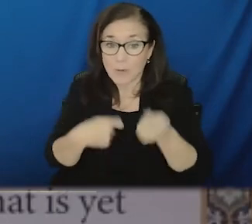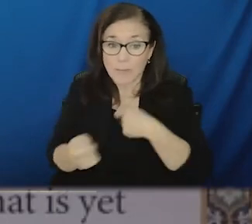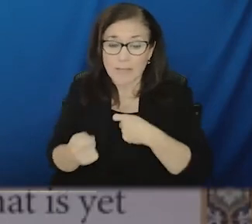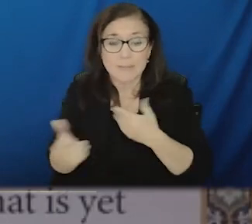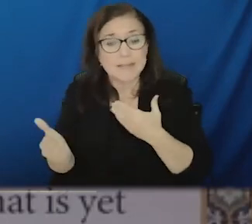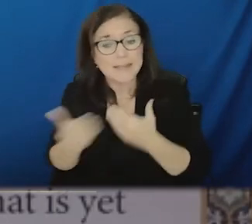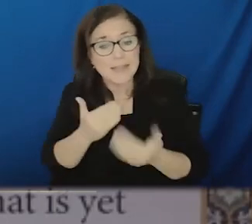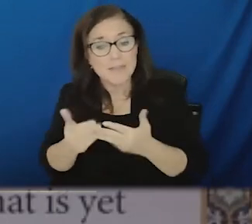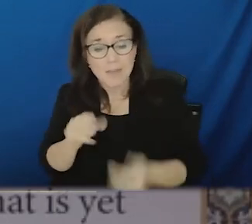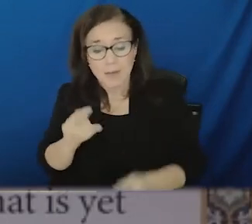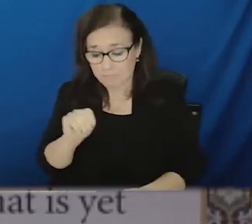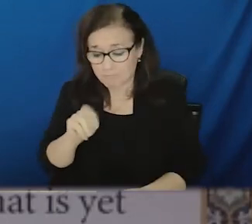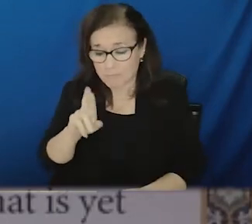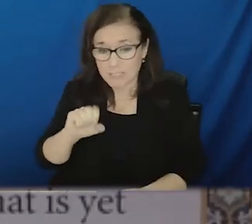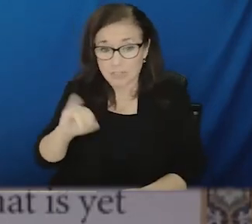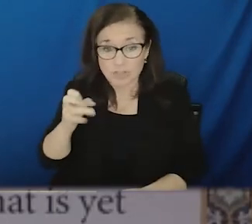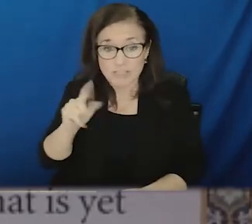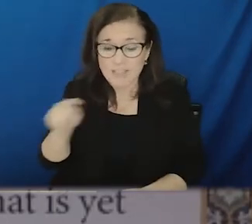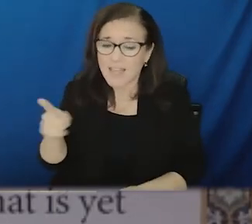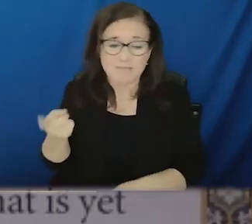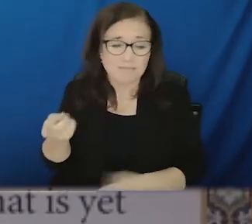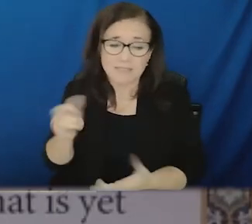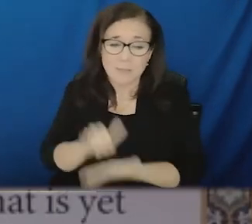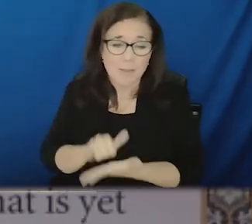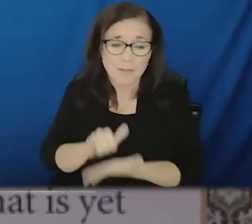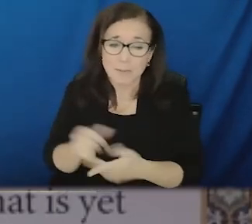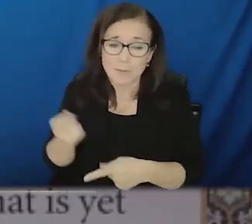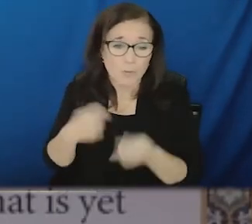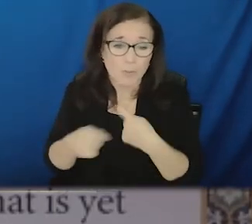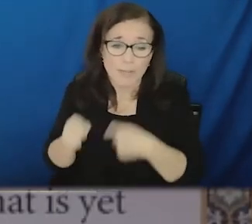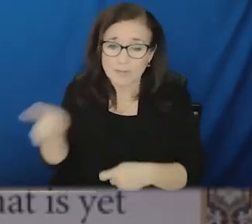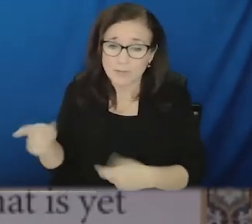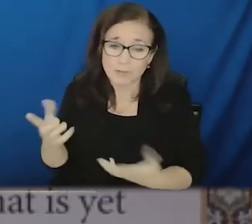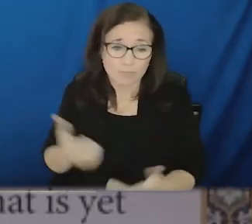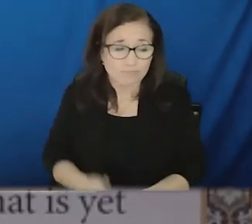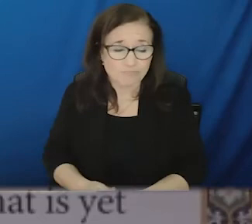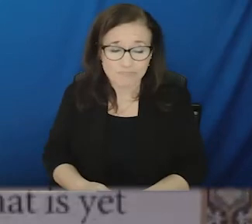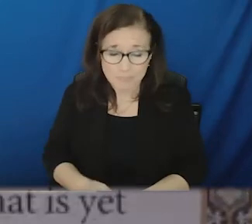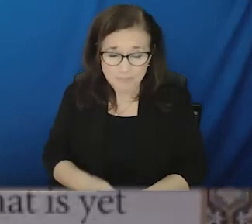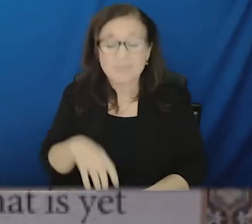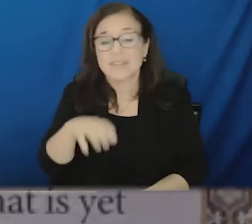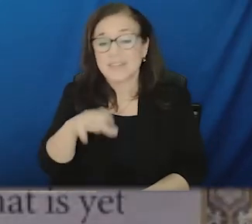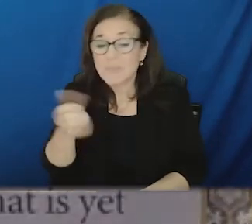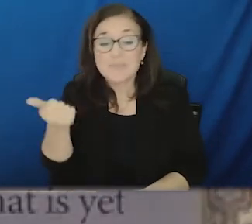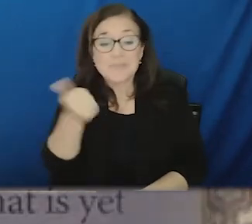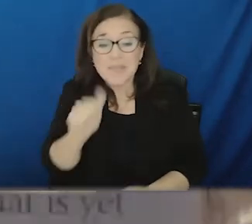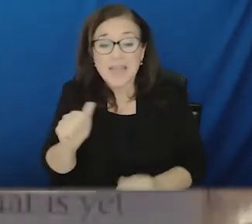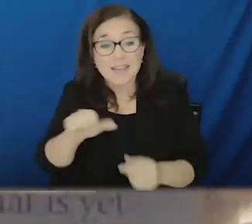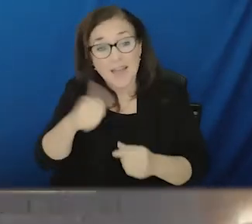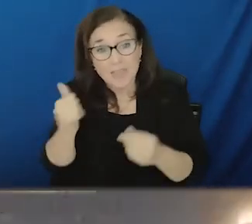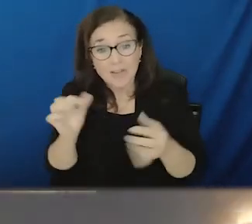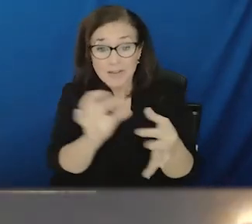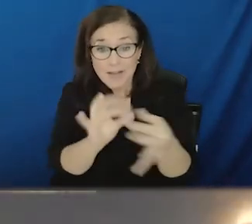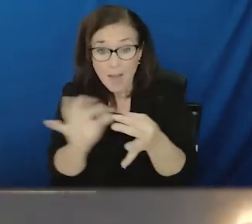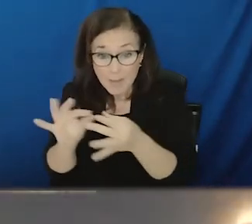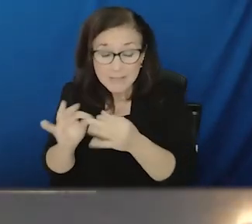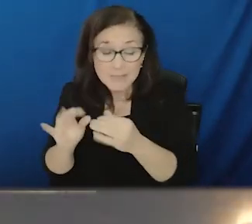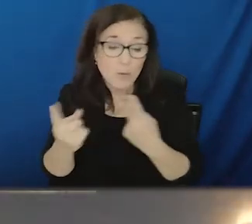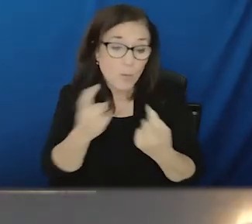Chate is irreplaceable. So with that, are there any other comments or questions from board members? Ms.